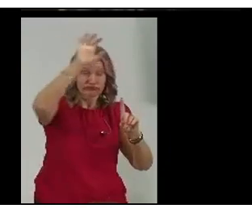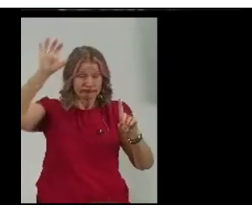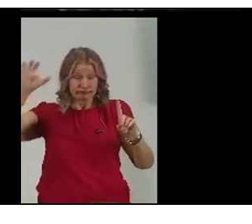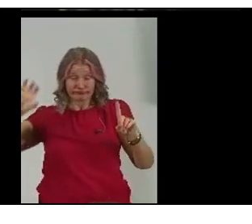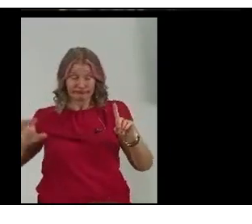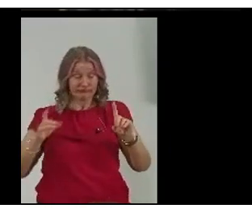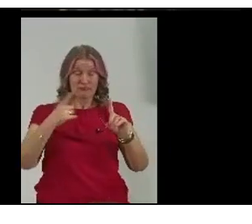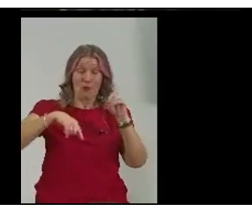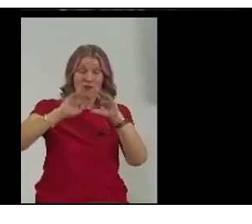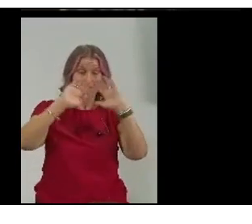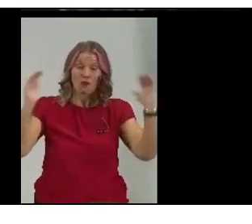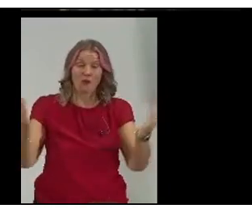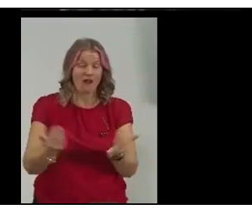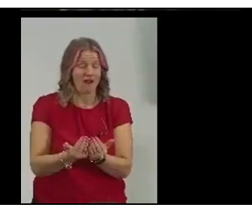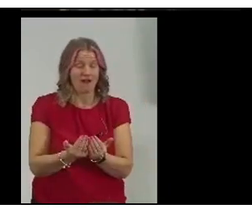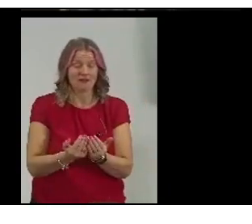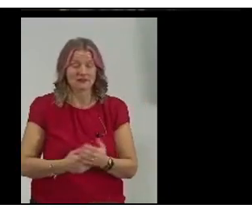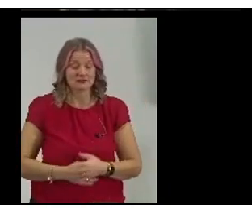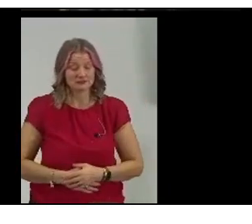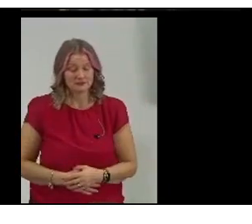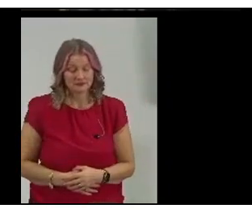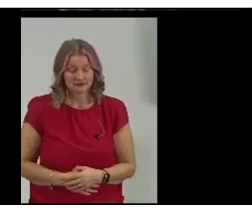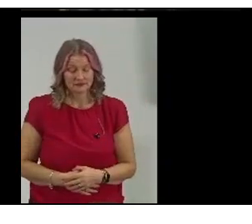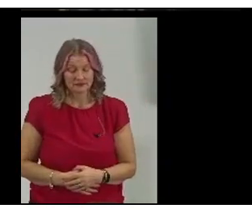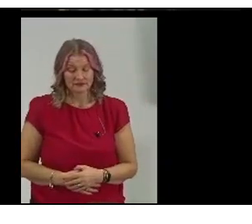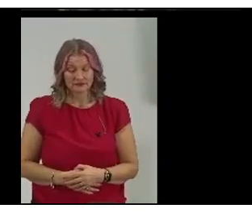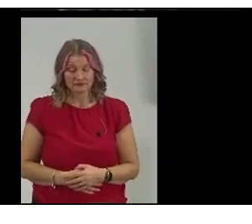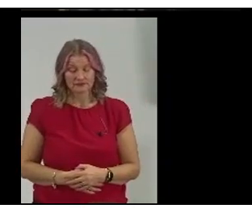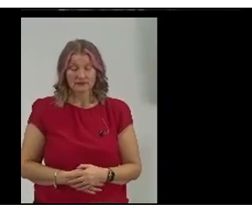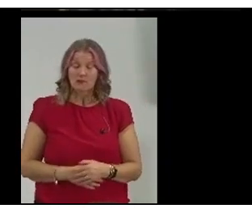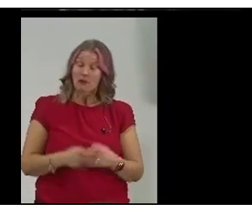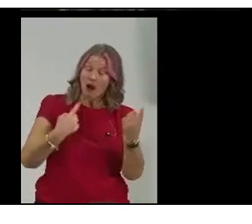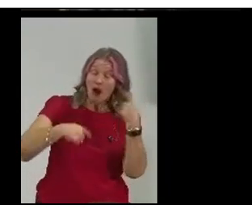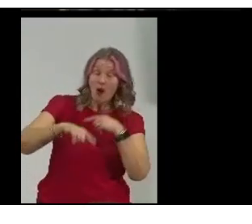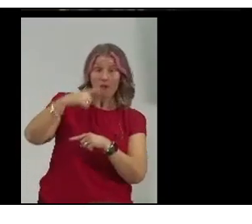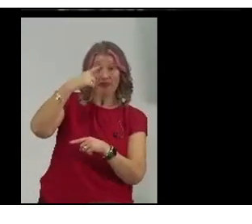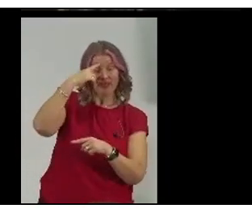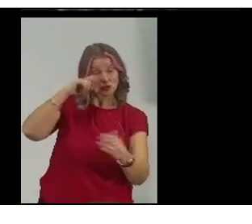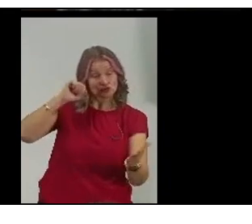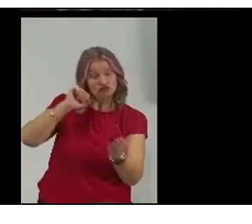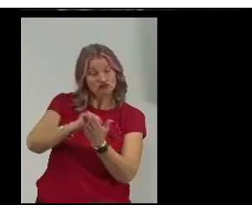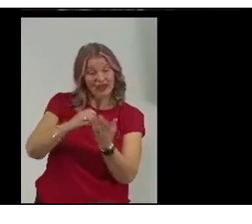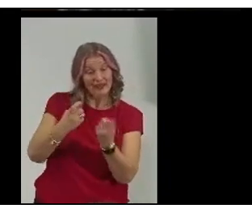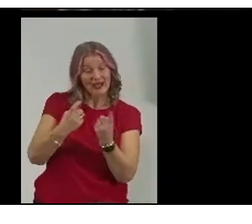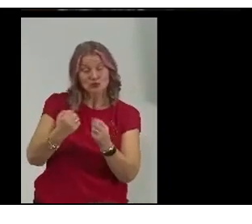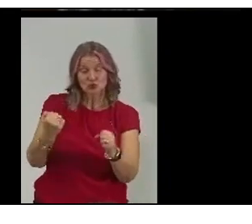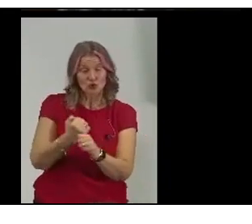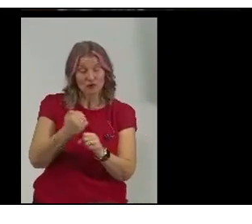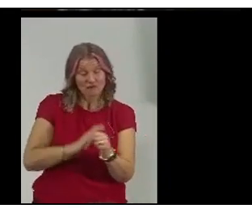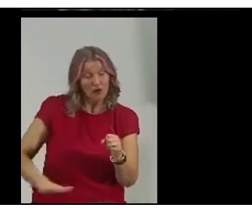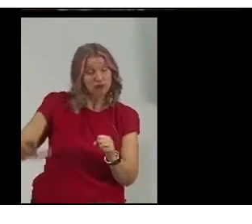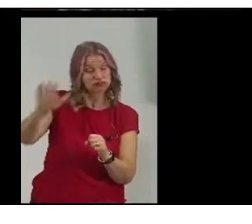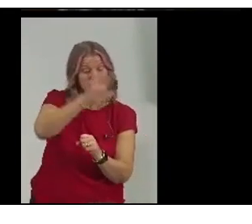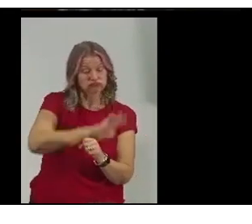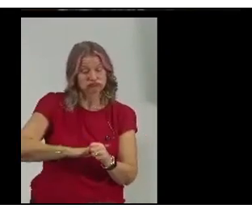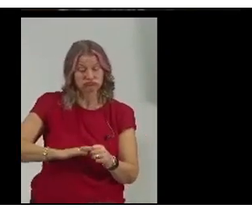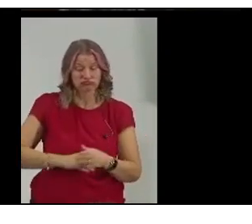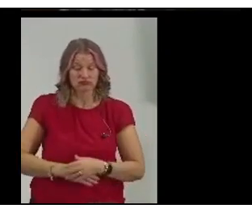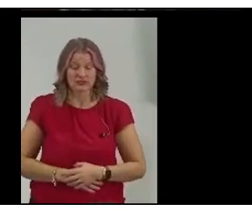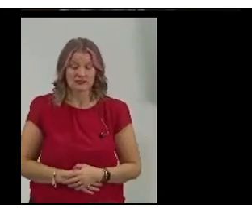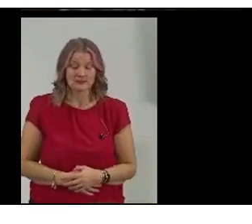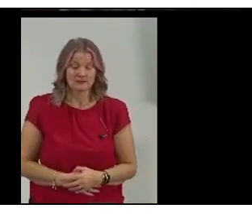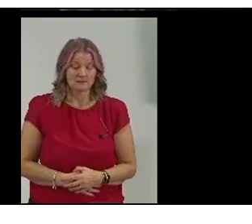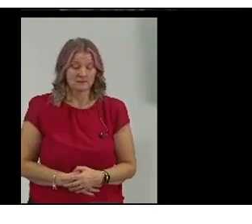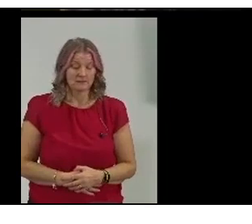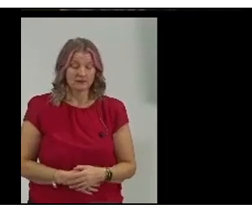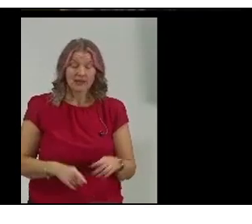framework around this is global. Because we actually believe it's the right thing to do, both for employees and for our customers. And actually, as Gina mentioned,